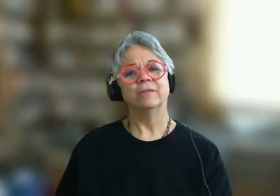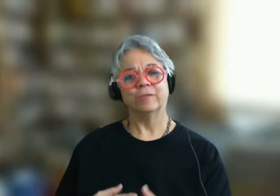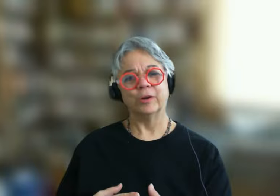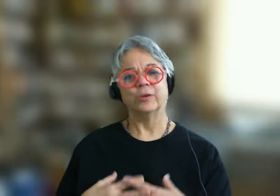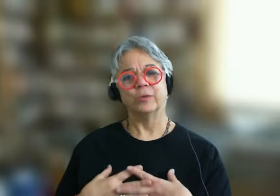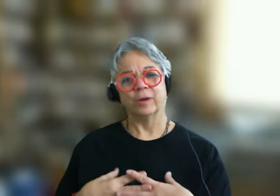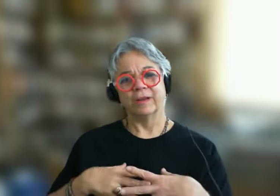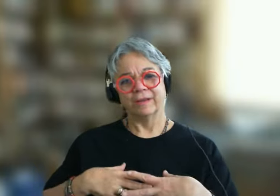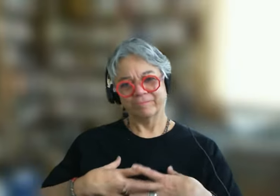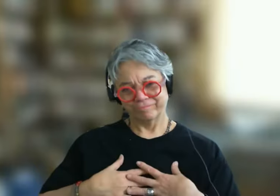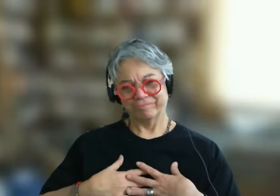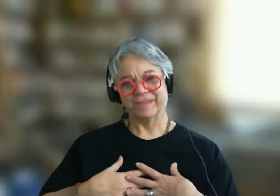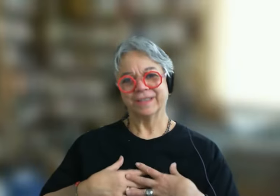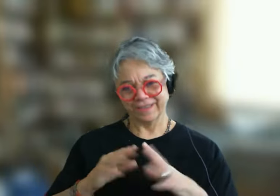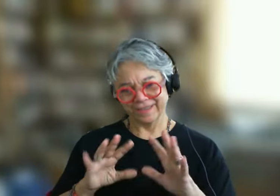C, for